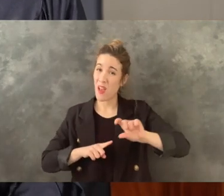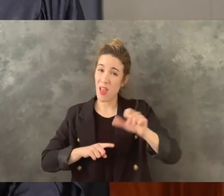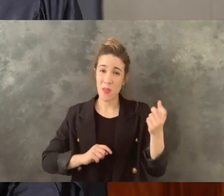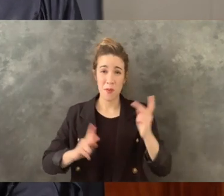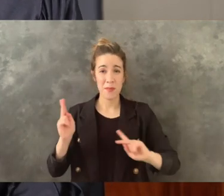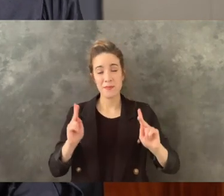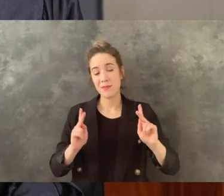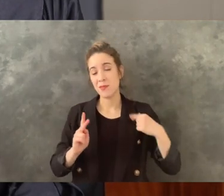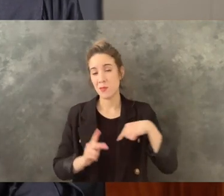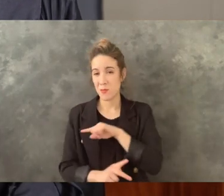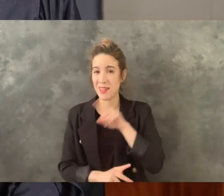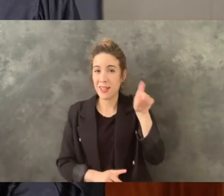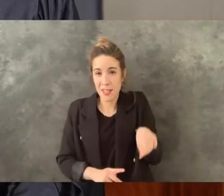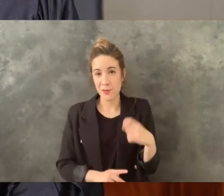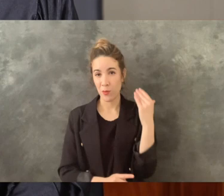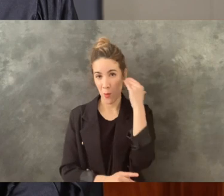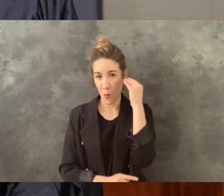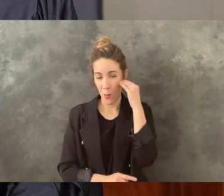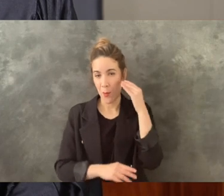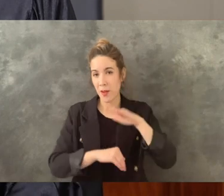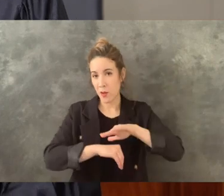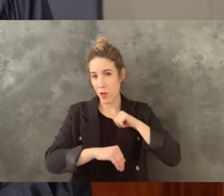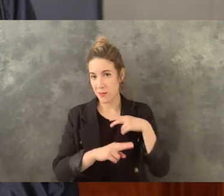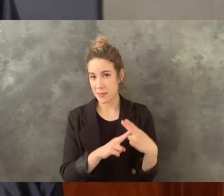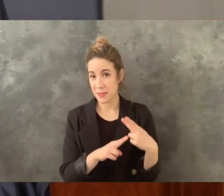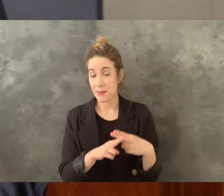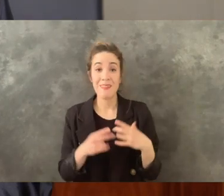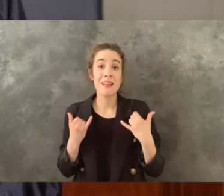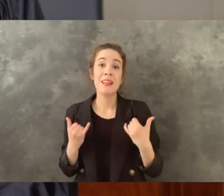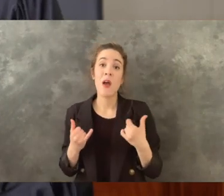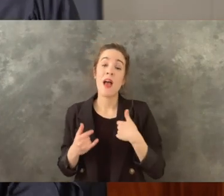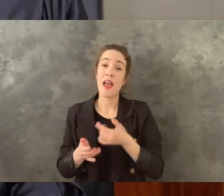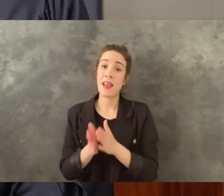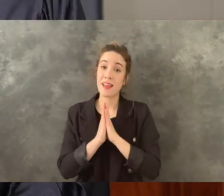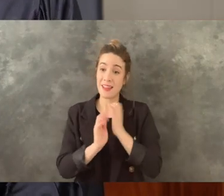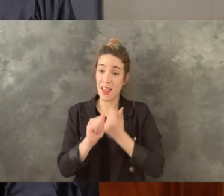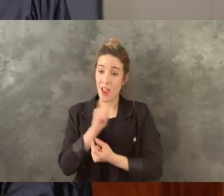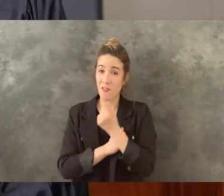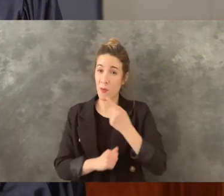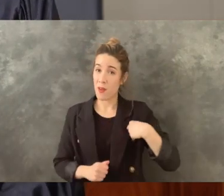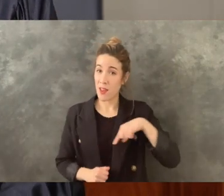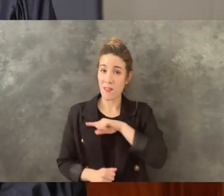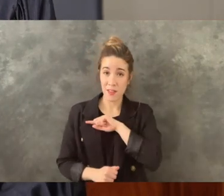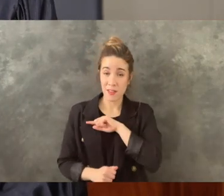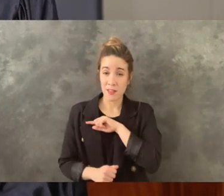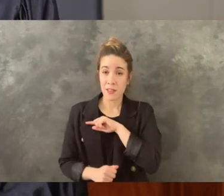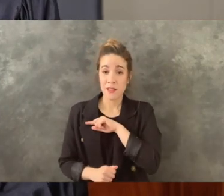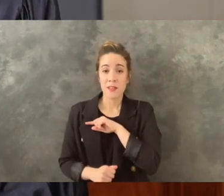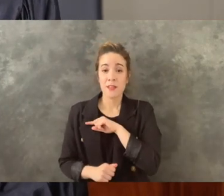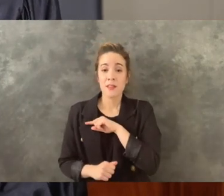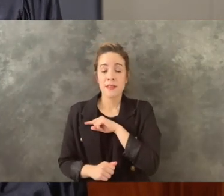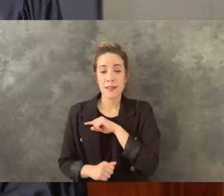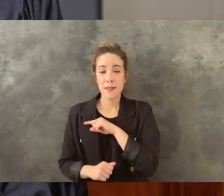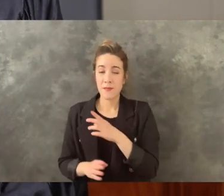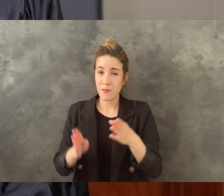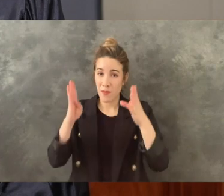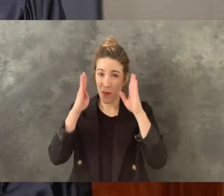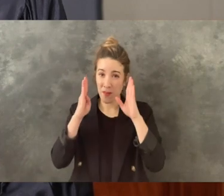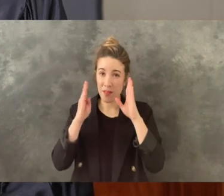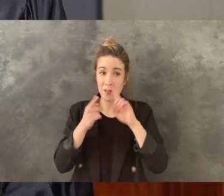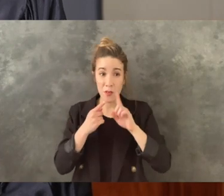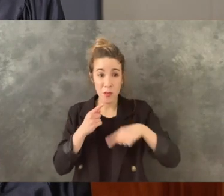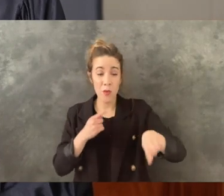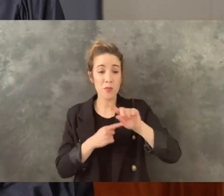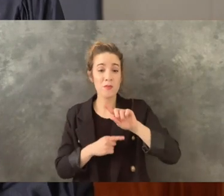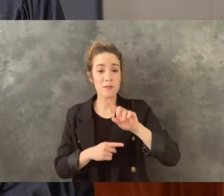are others that we must note. I ask at this time that each of us take a moment to turn our attention